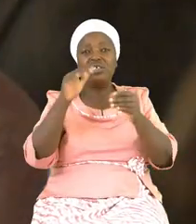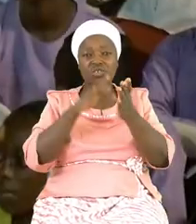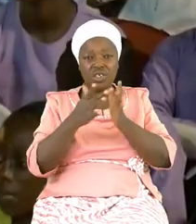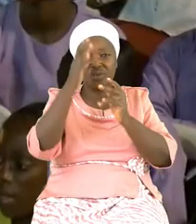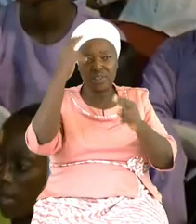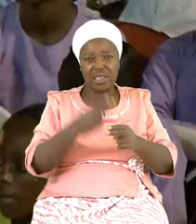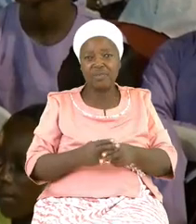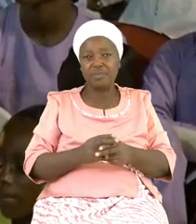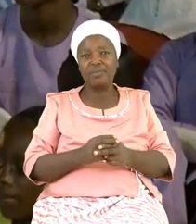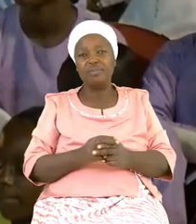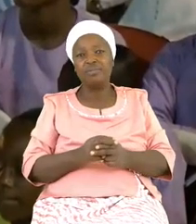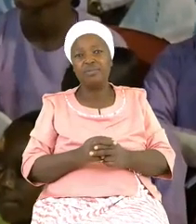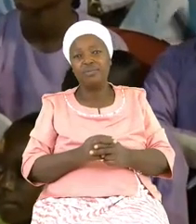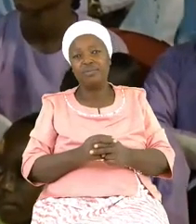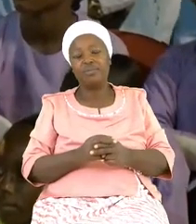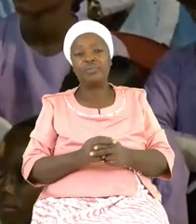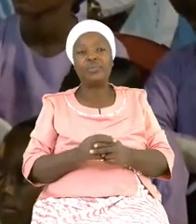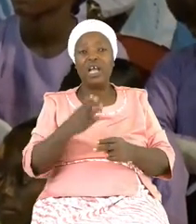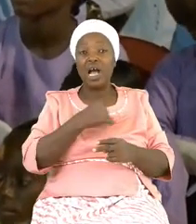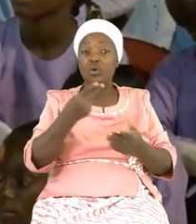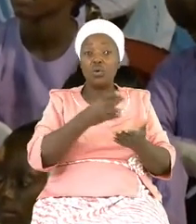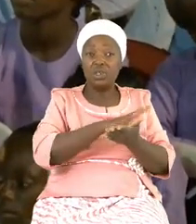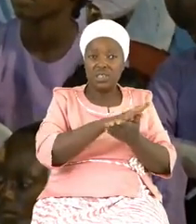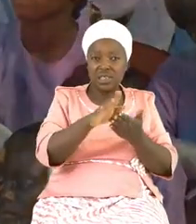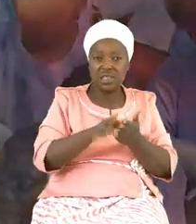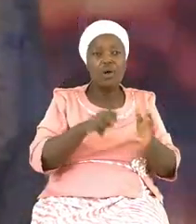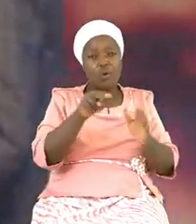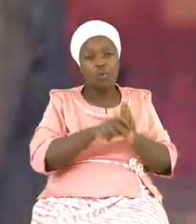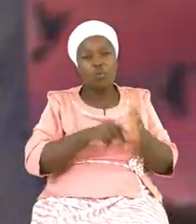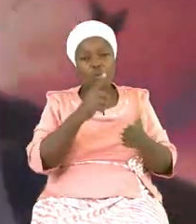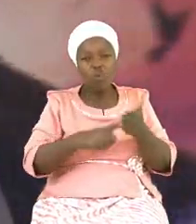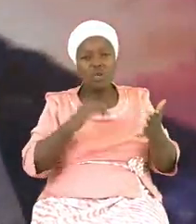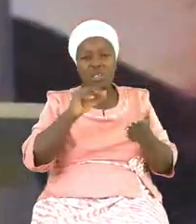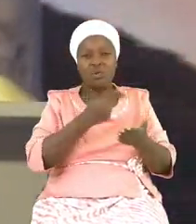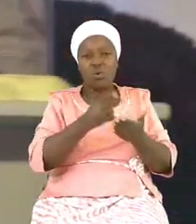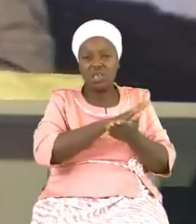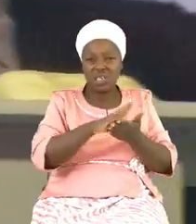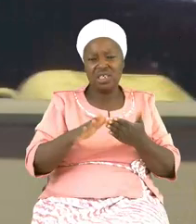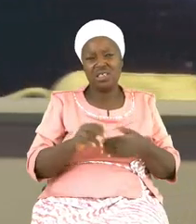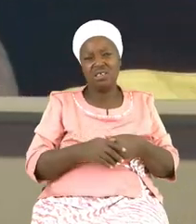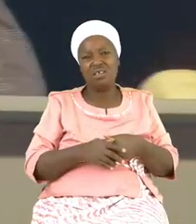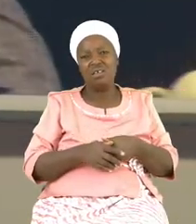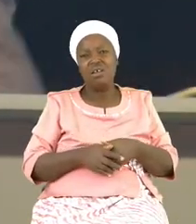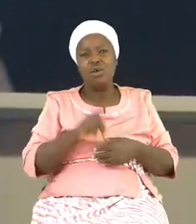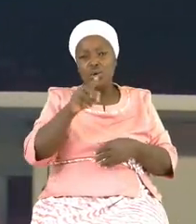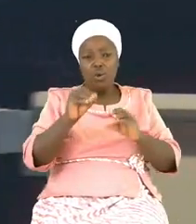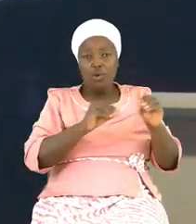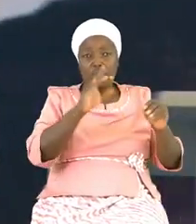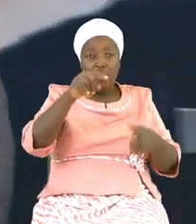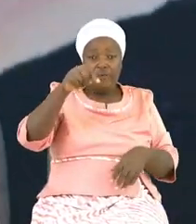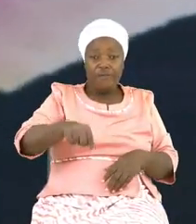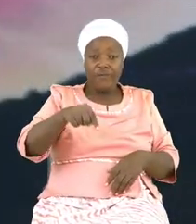name. And holiness, what's holiness? You put your feet where Christ, who is leading